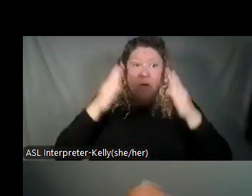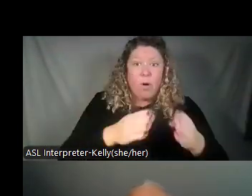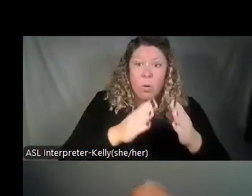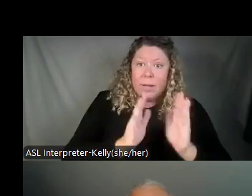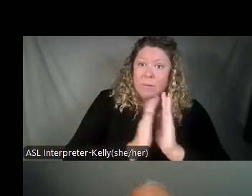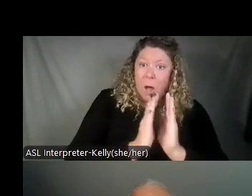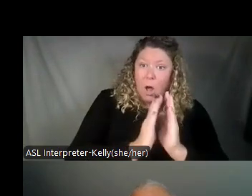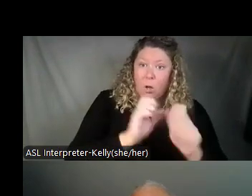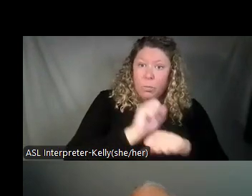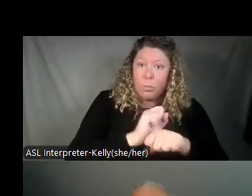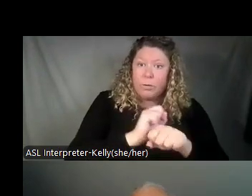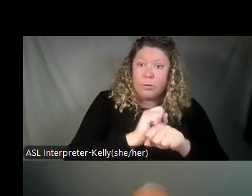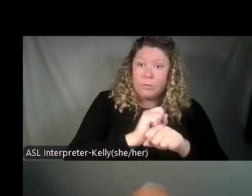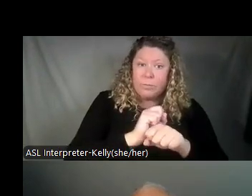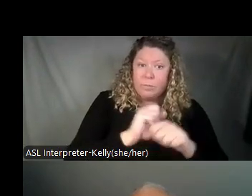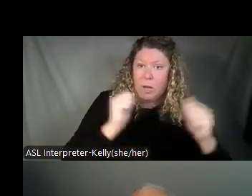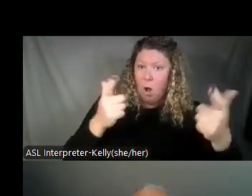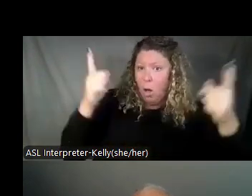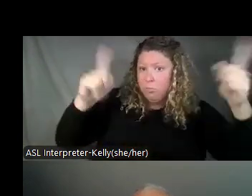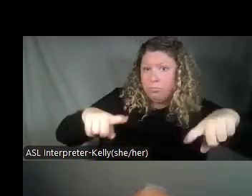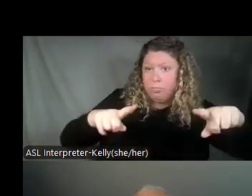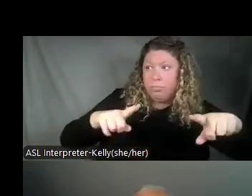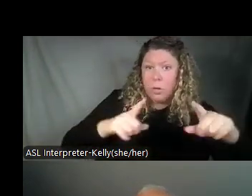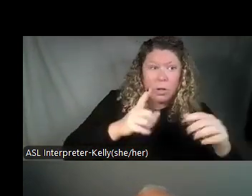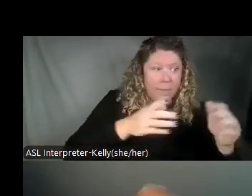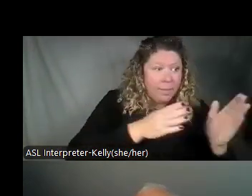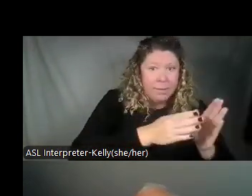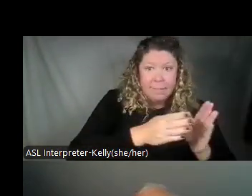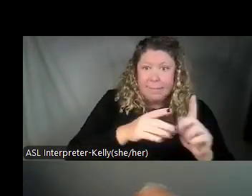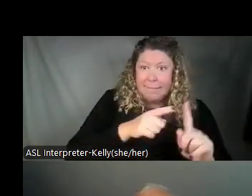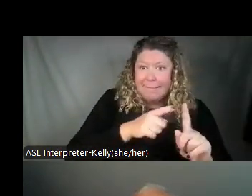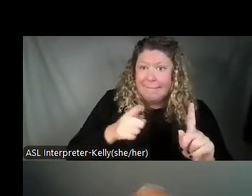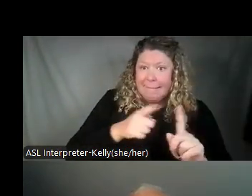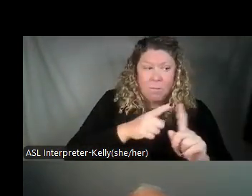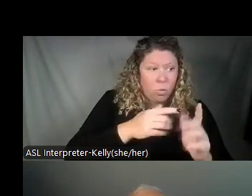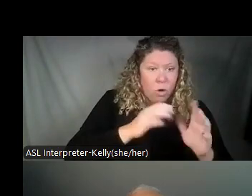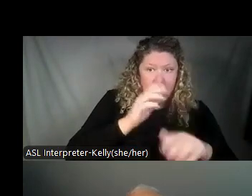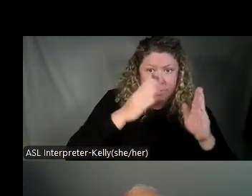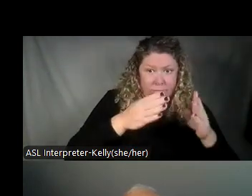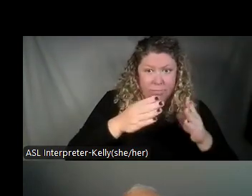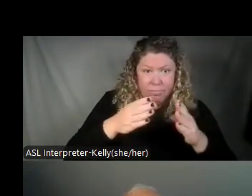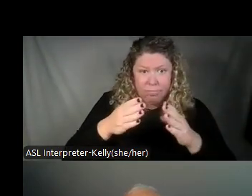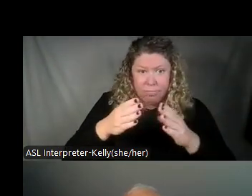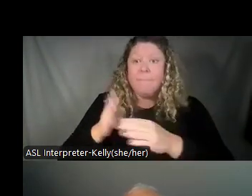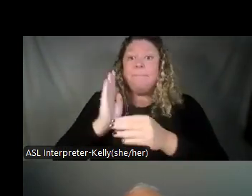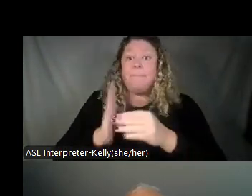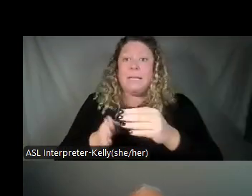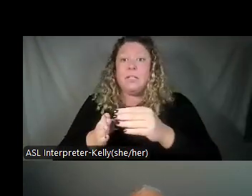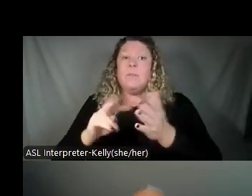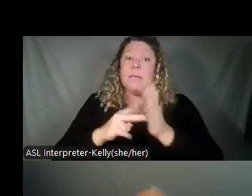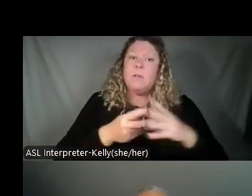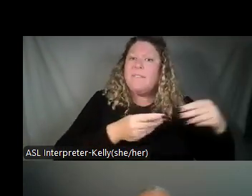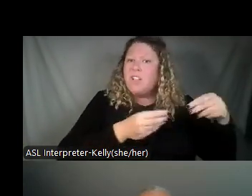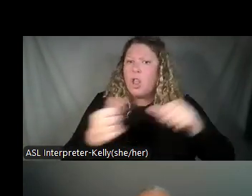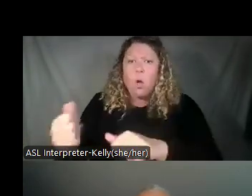that agreement of we're going to get this done, you're able to focus, have flow without the interruptions.